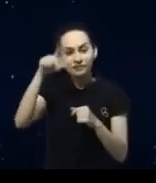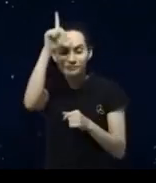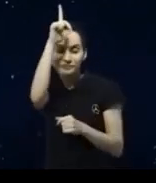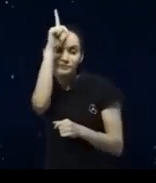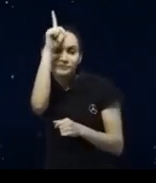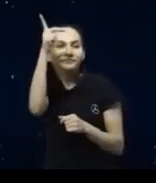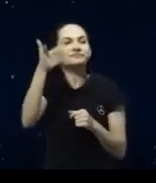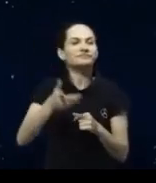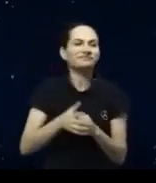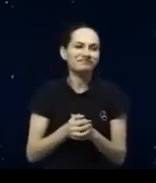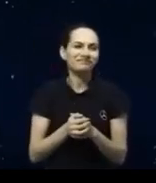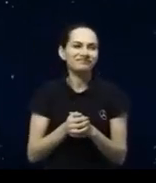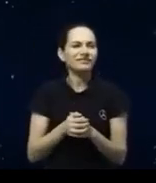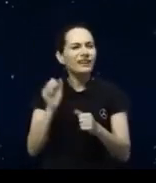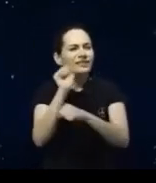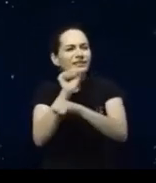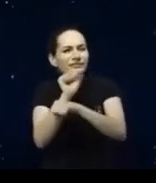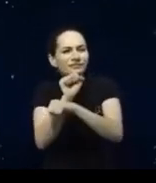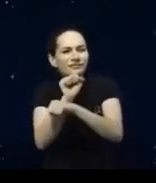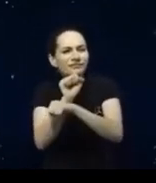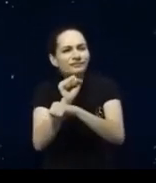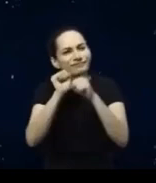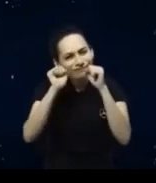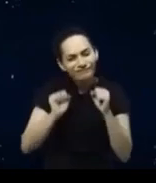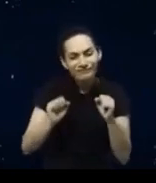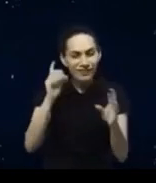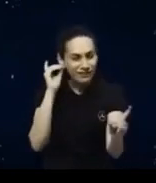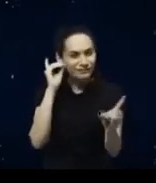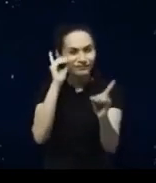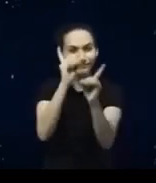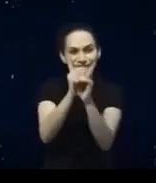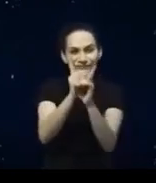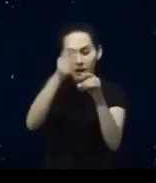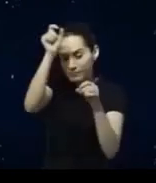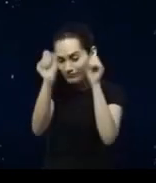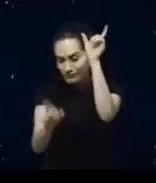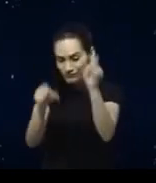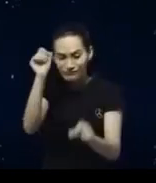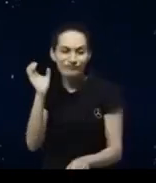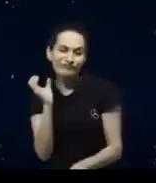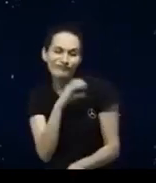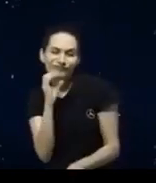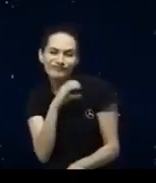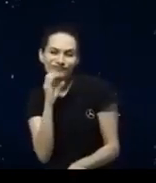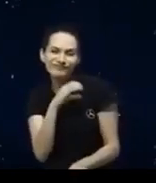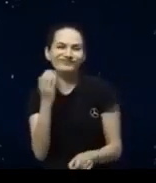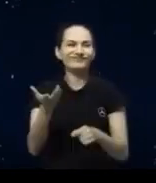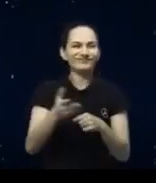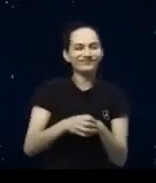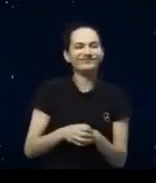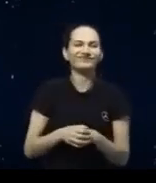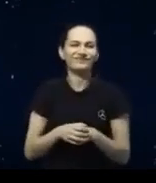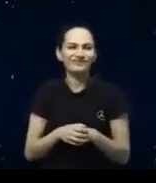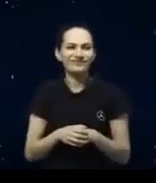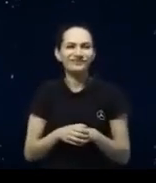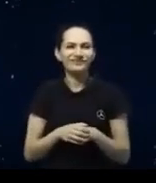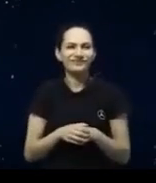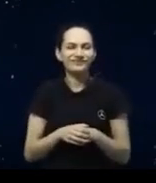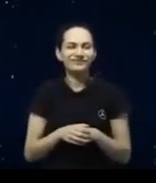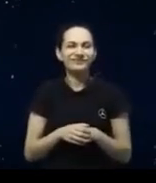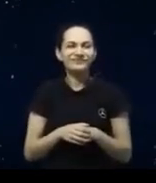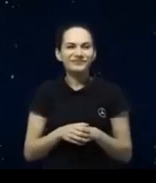in Stuttgart, and we hope that we can meet very soon again, face to face and in